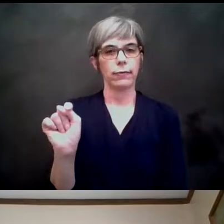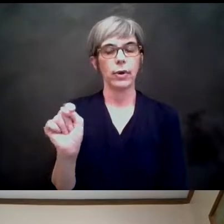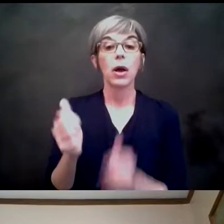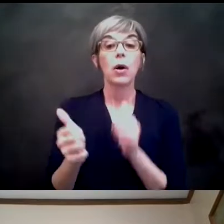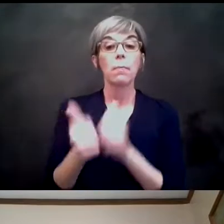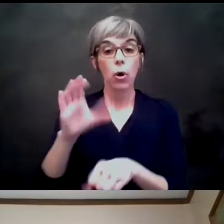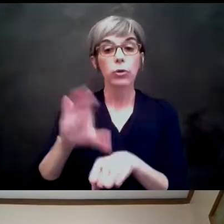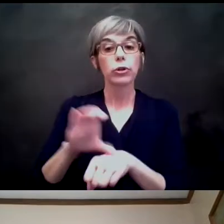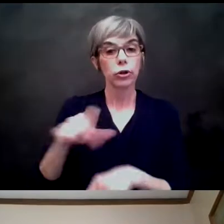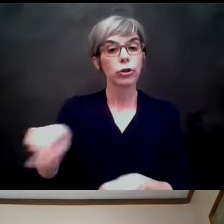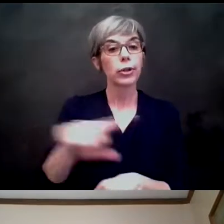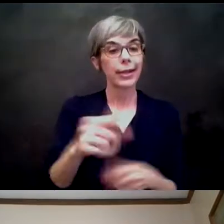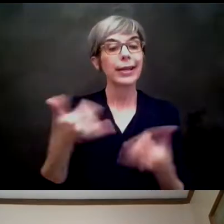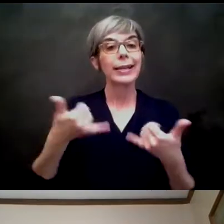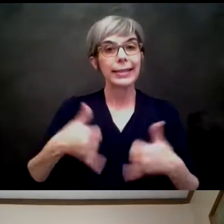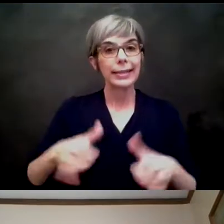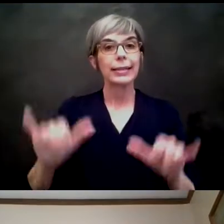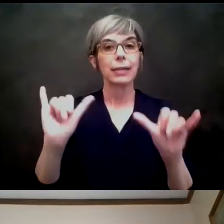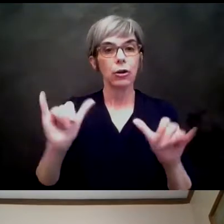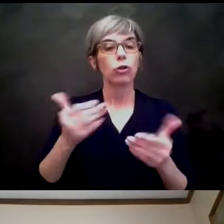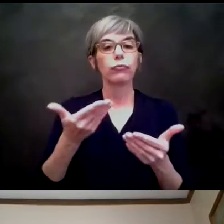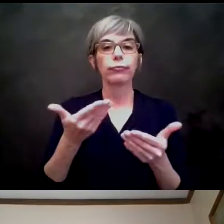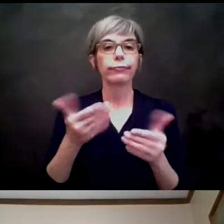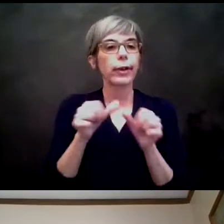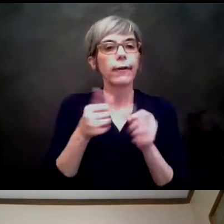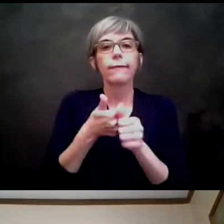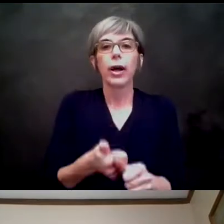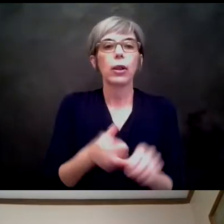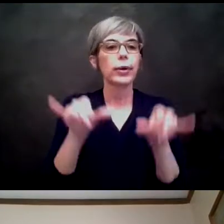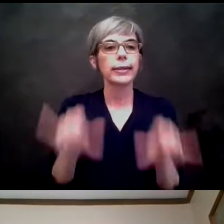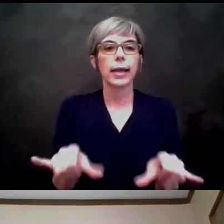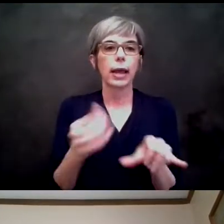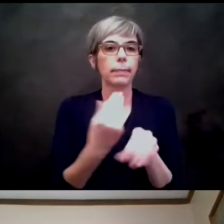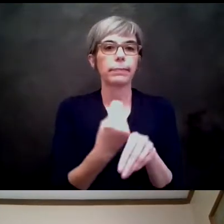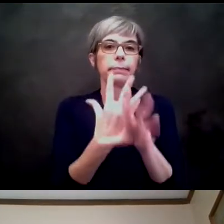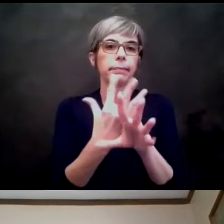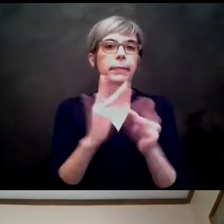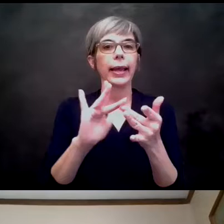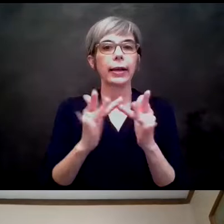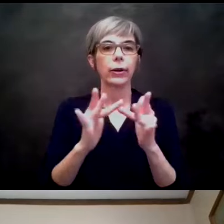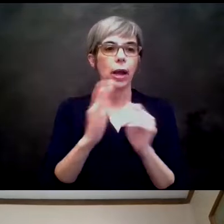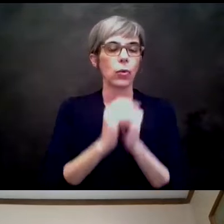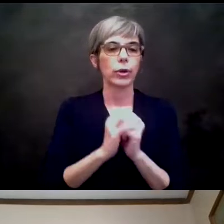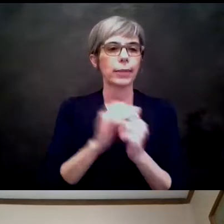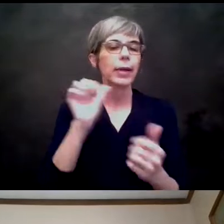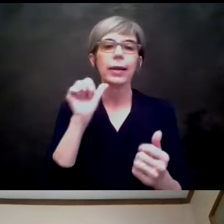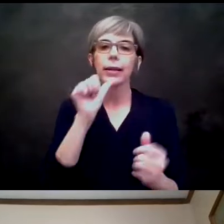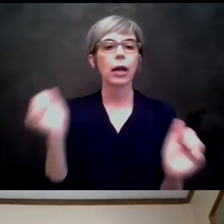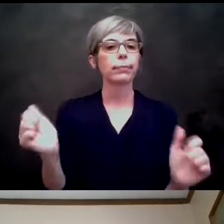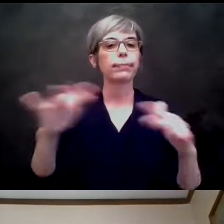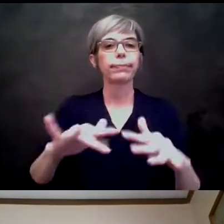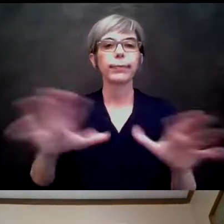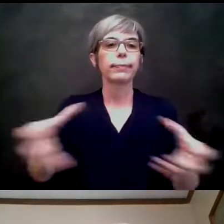track to not really reopen to face-to-face worship services until sometime in June.